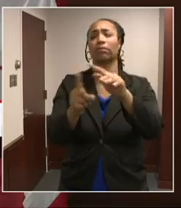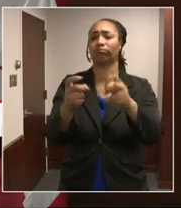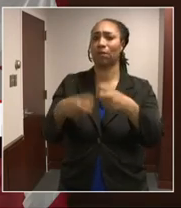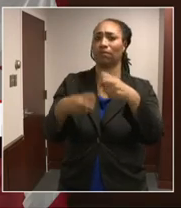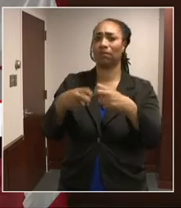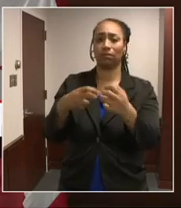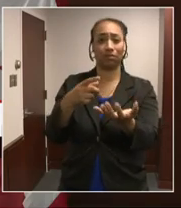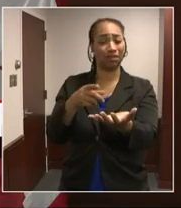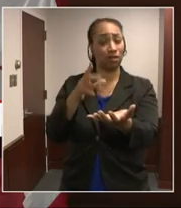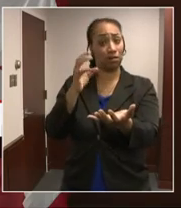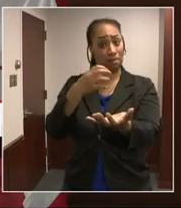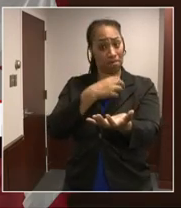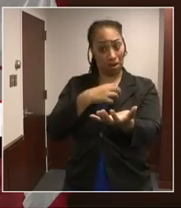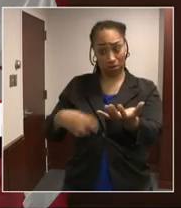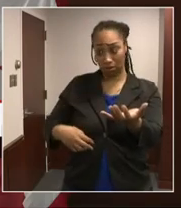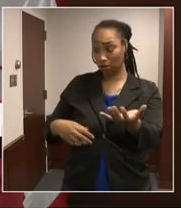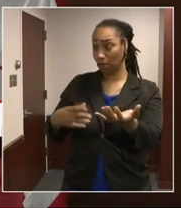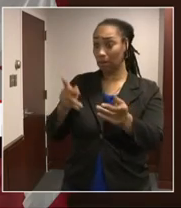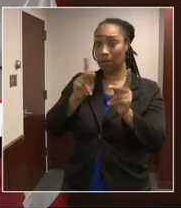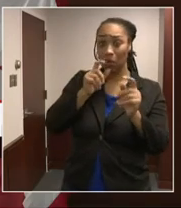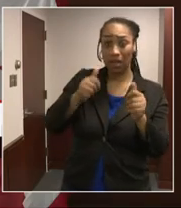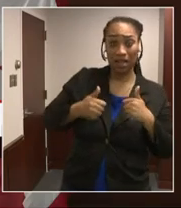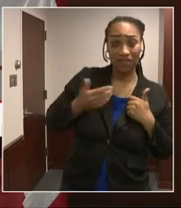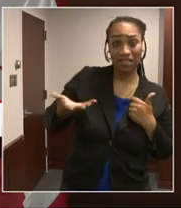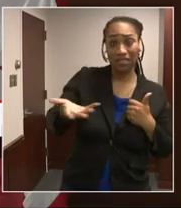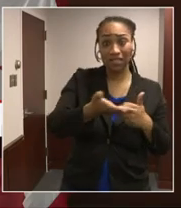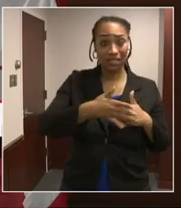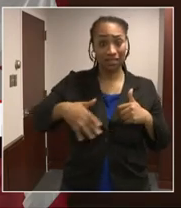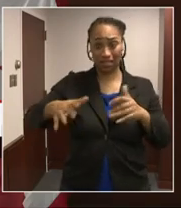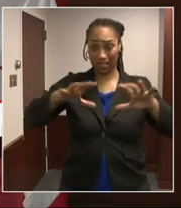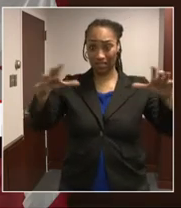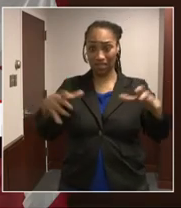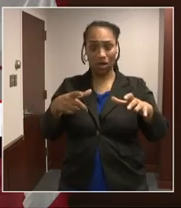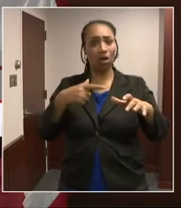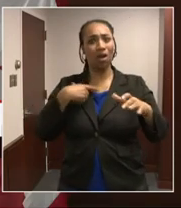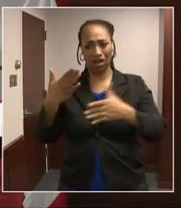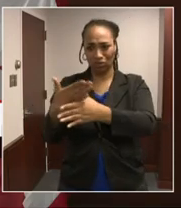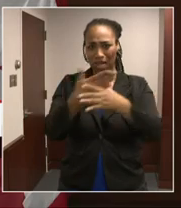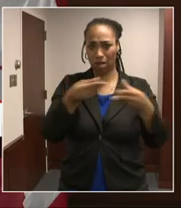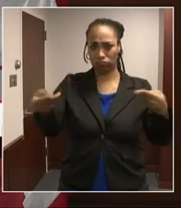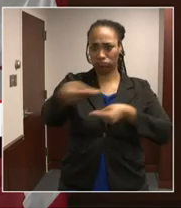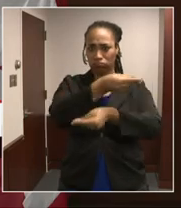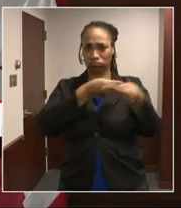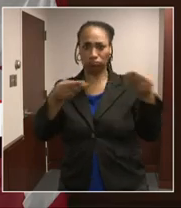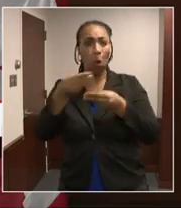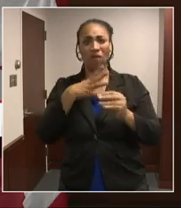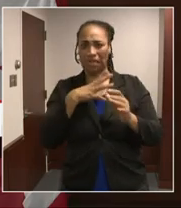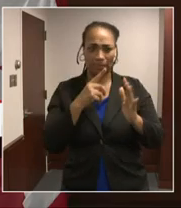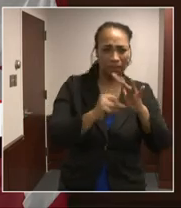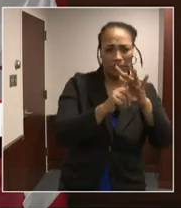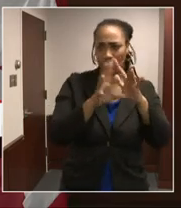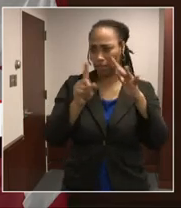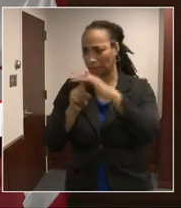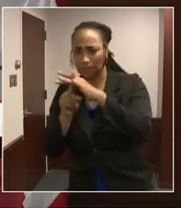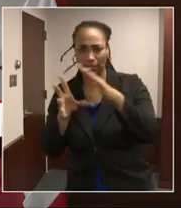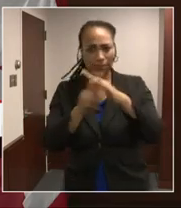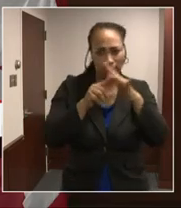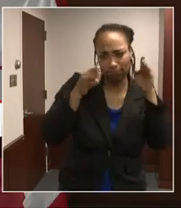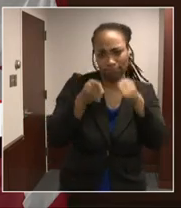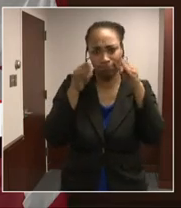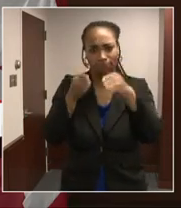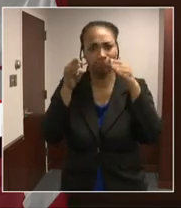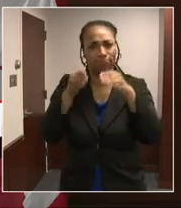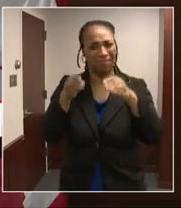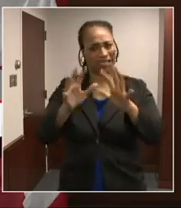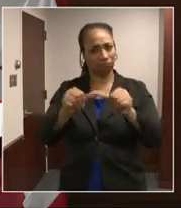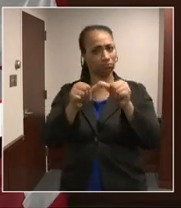here. So I think that is a shared concern and that we continue to be very focused on. So here's what we haven't